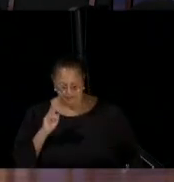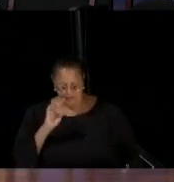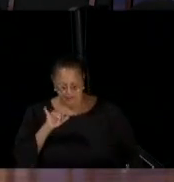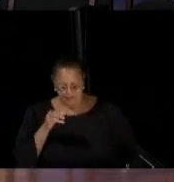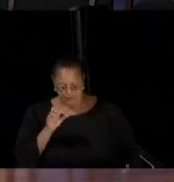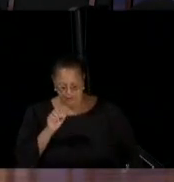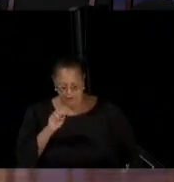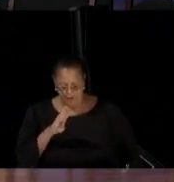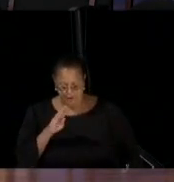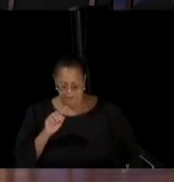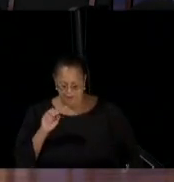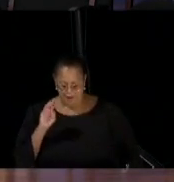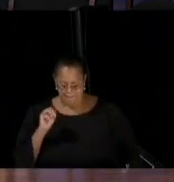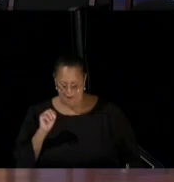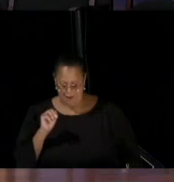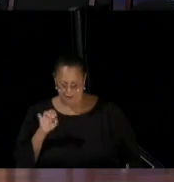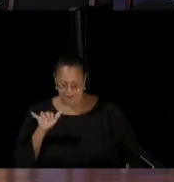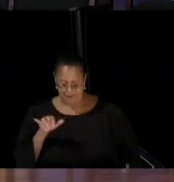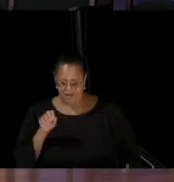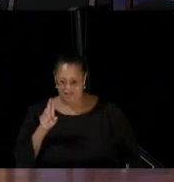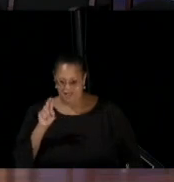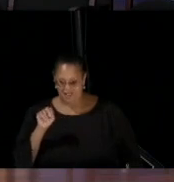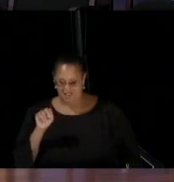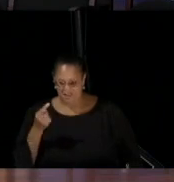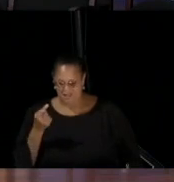Jacob Max Youngworth.